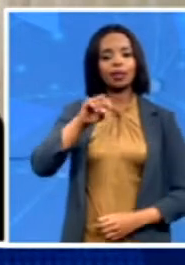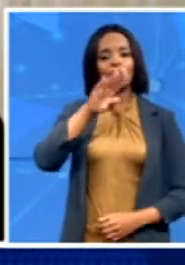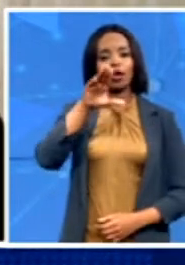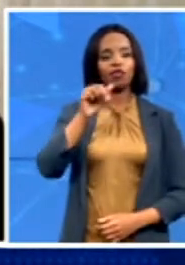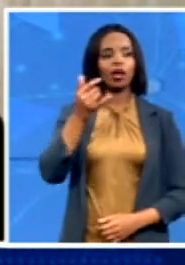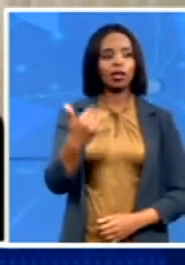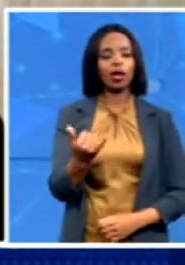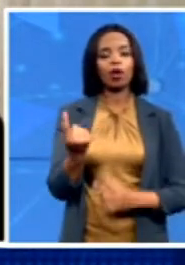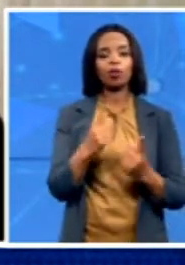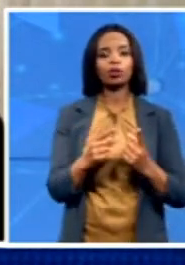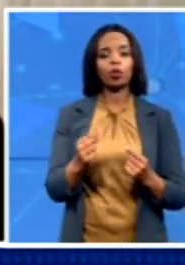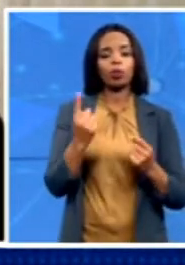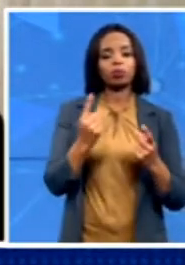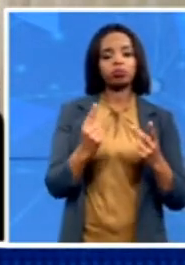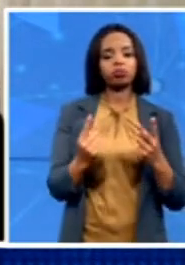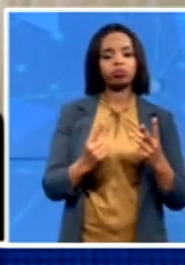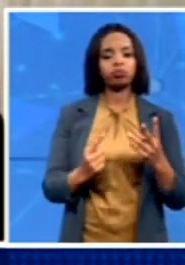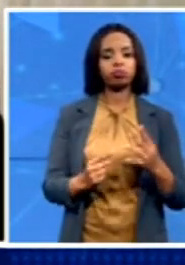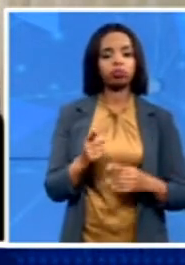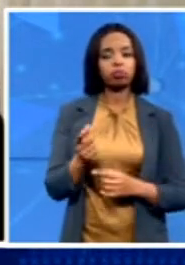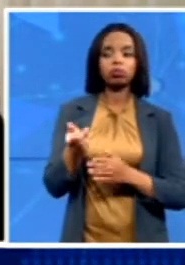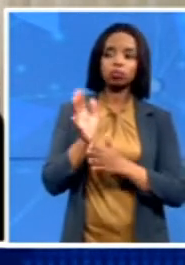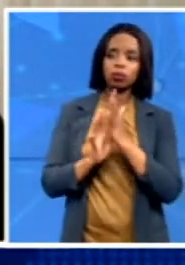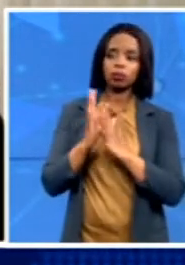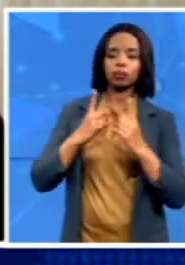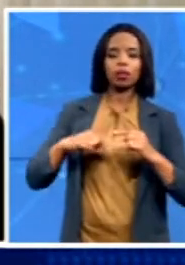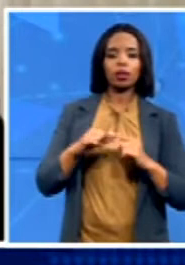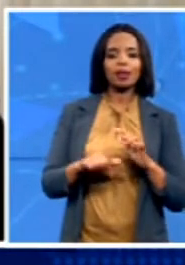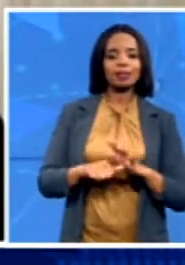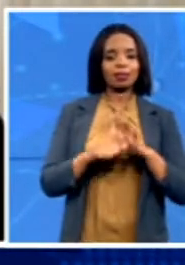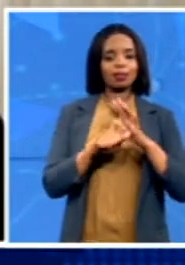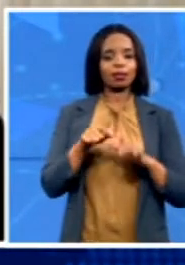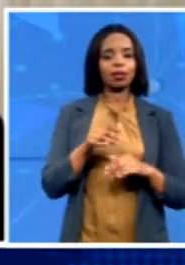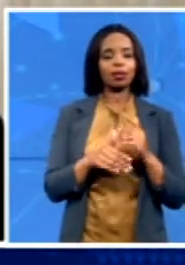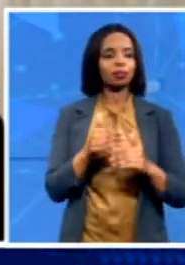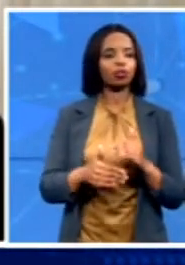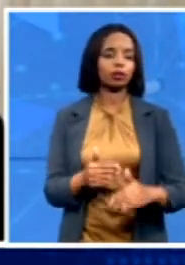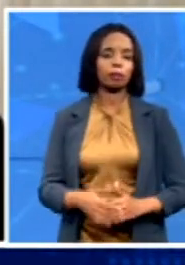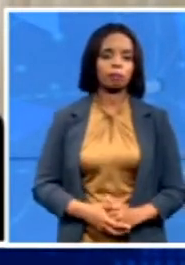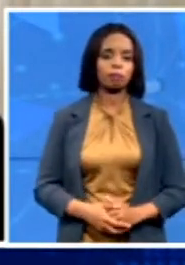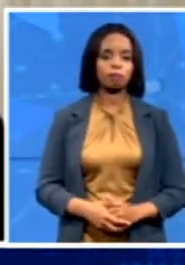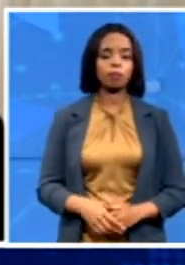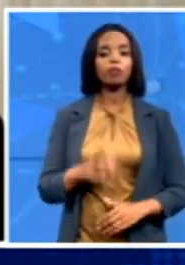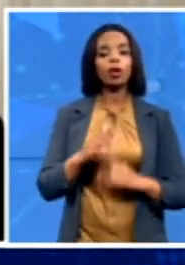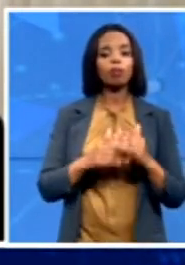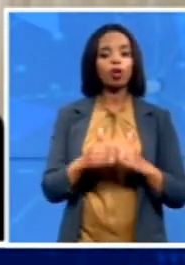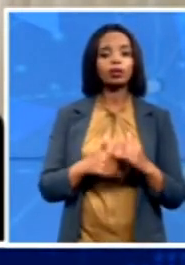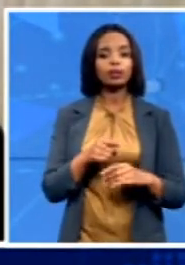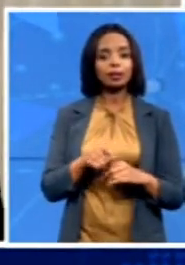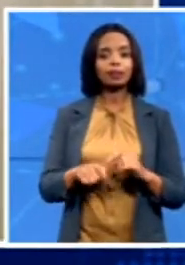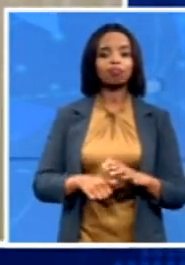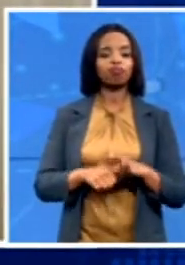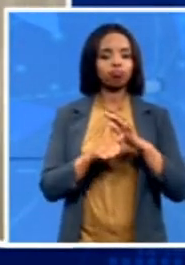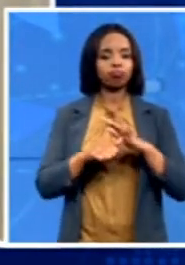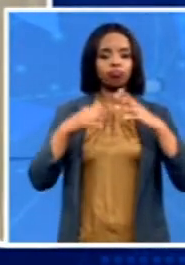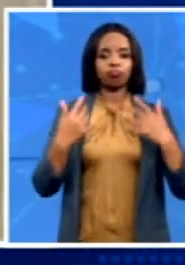this process? It is a hugely significant process, given the success, as the previous one